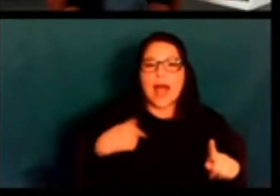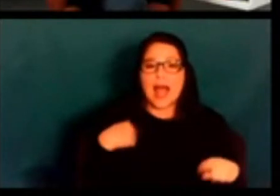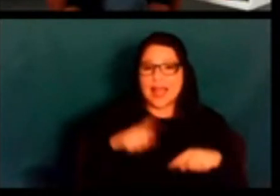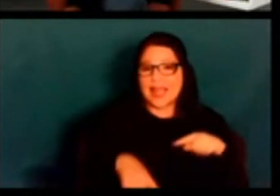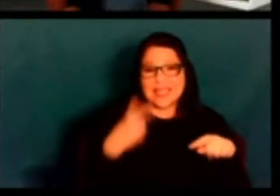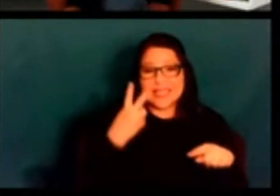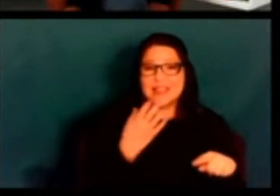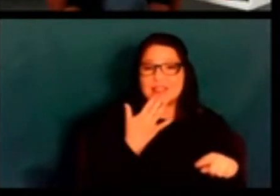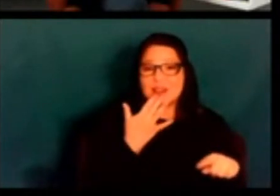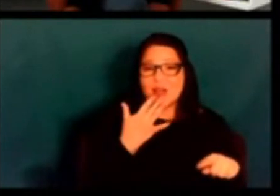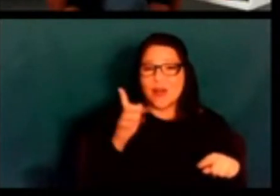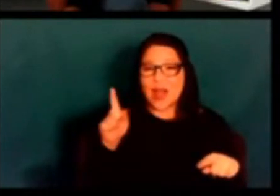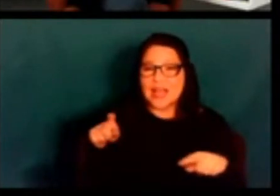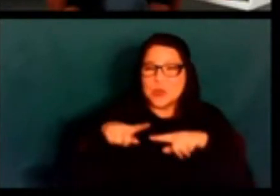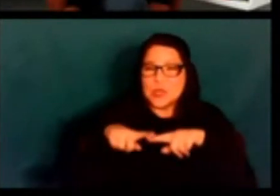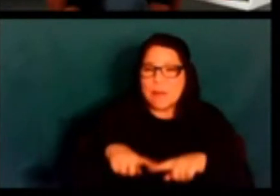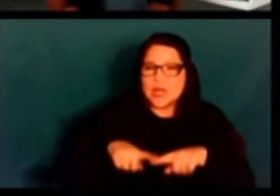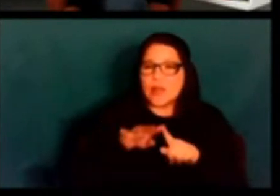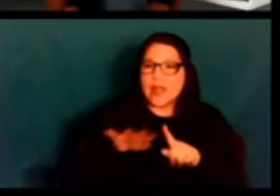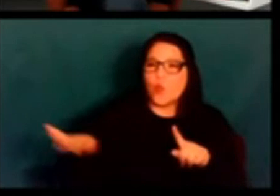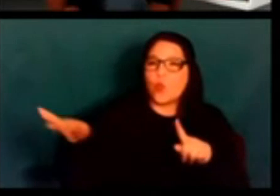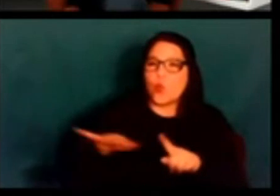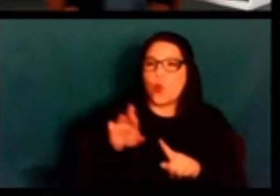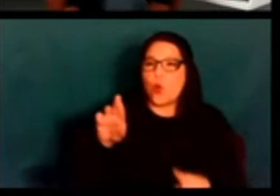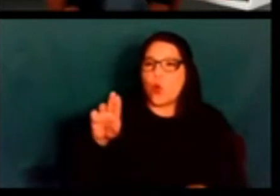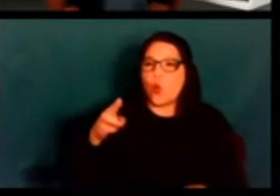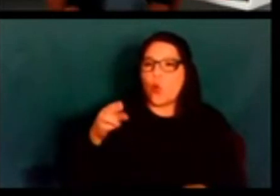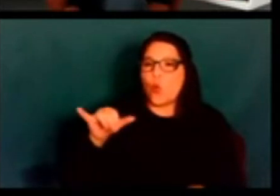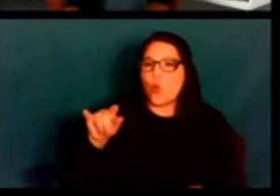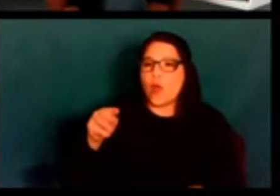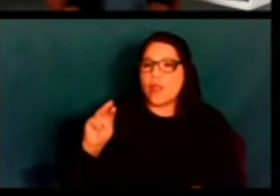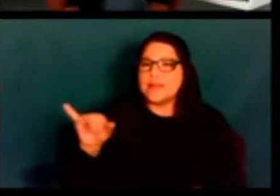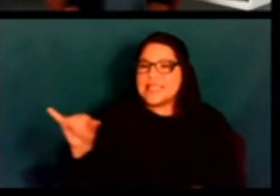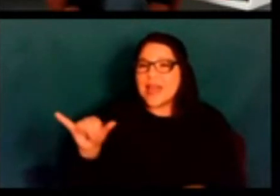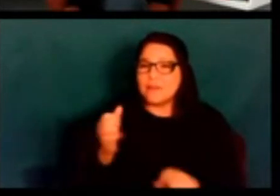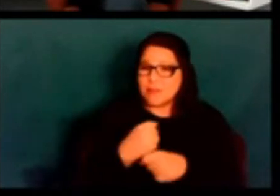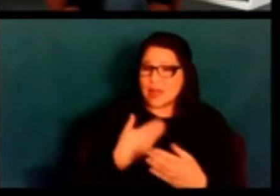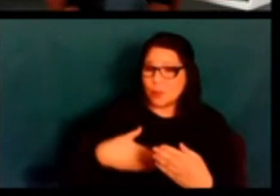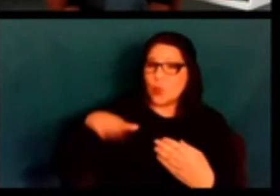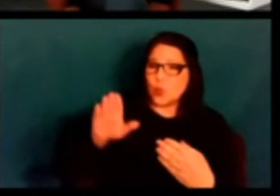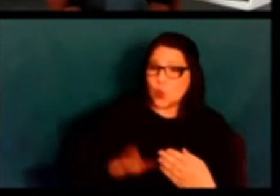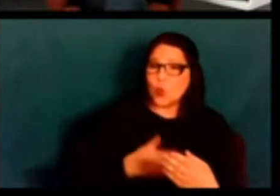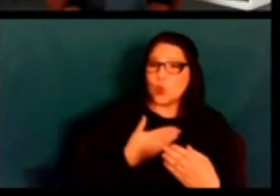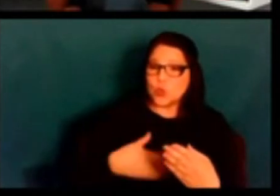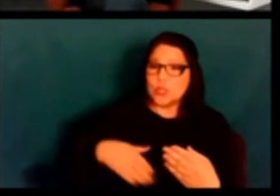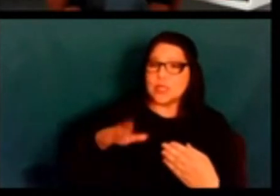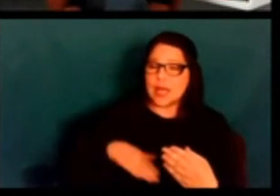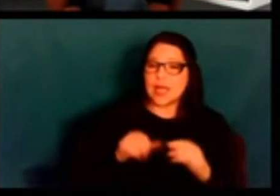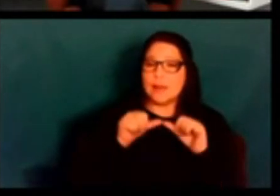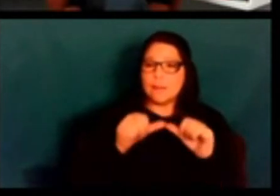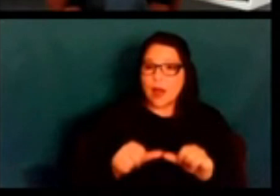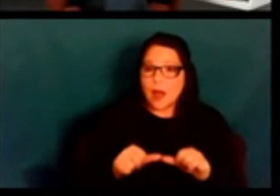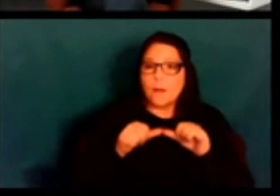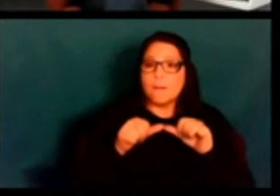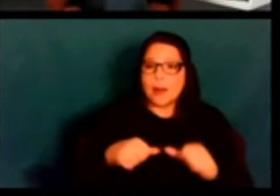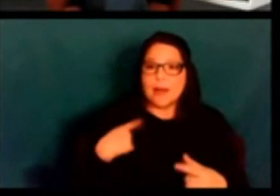I had to rely on it as a rhythm. I had to rely on it the same way I make music. Keep doing stuff till it start looking like something